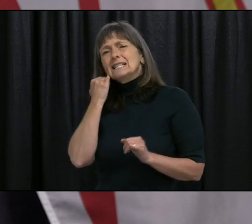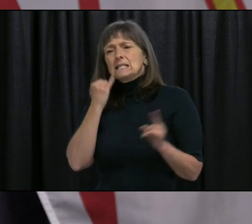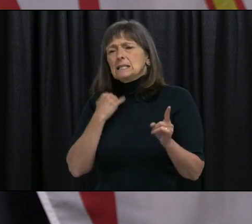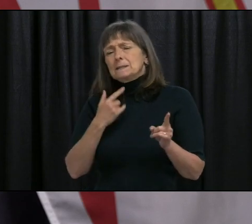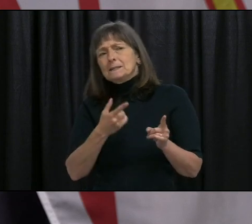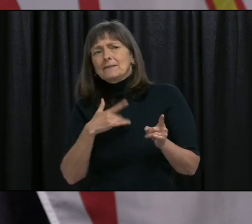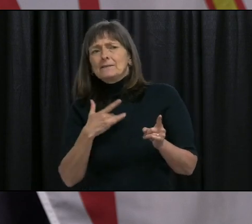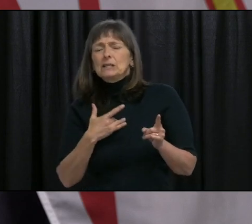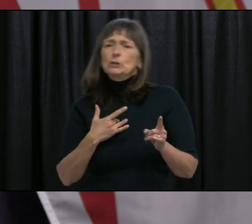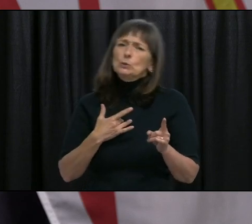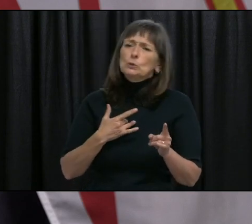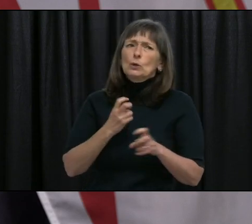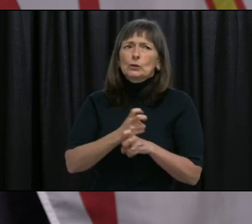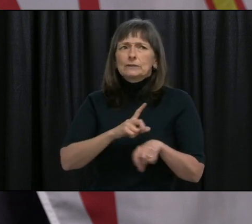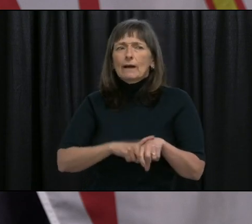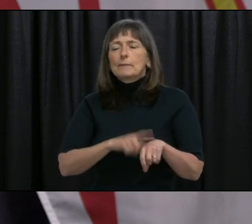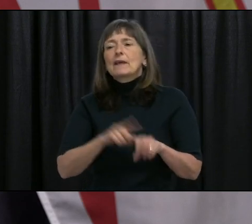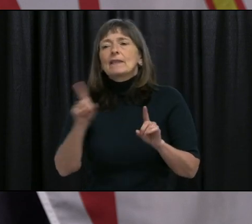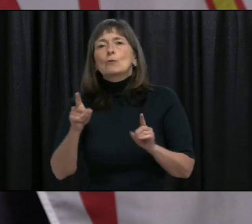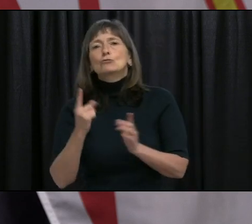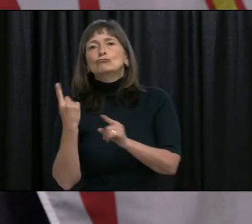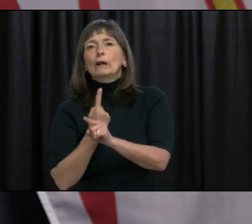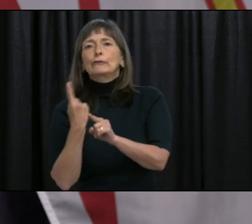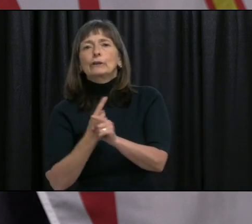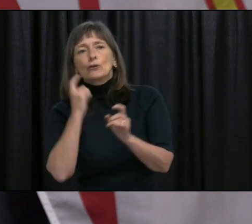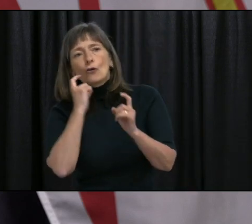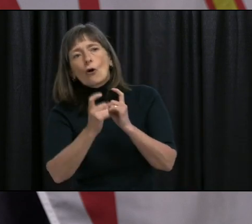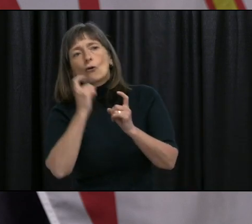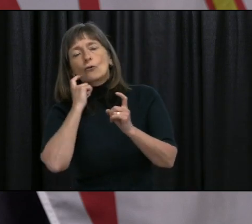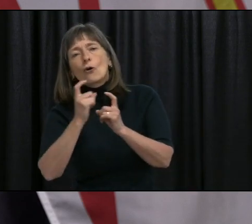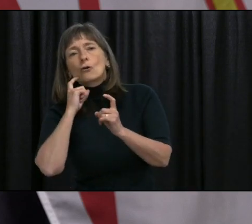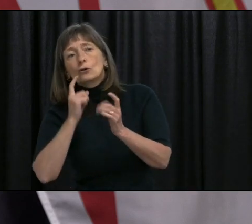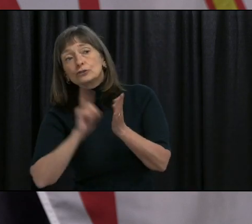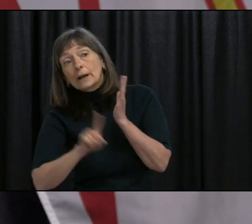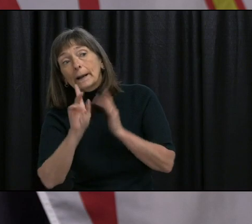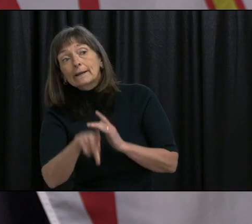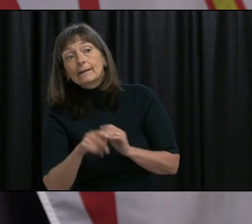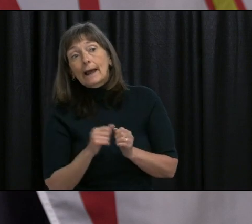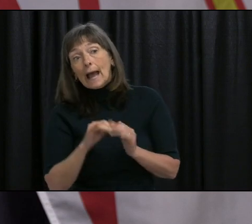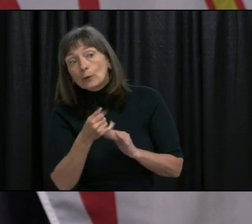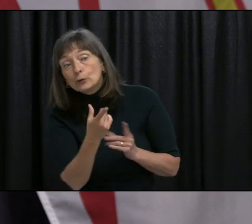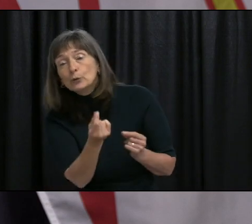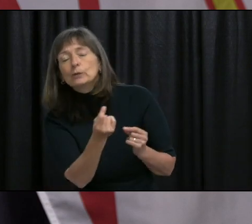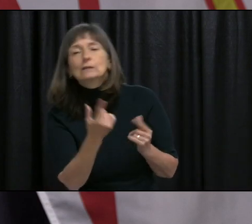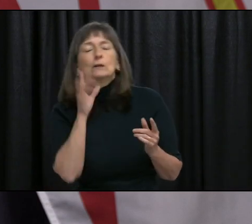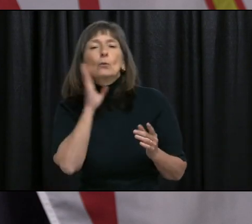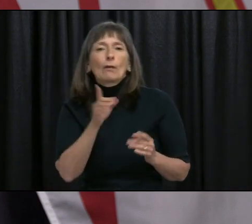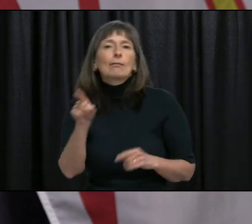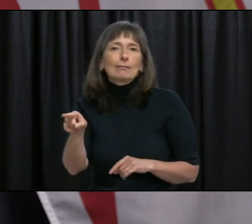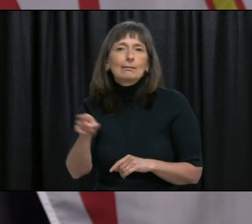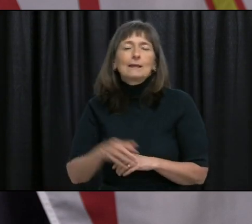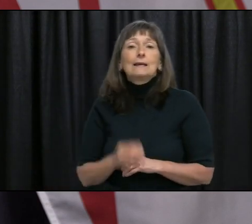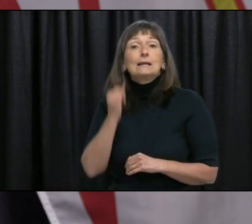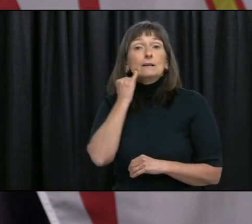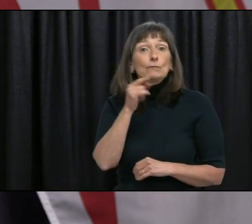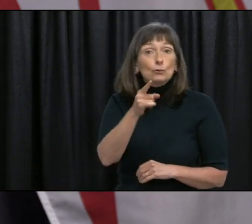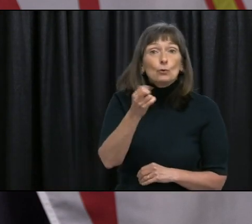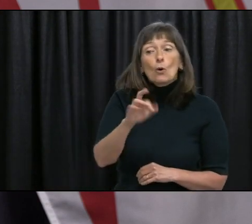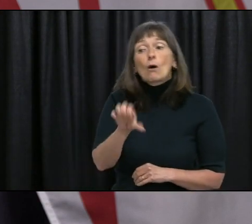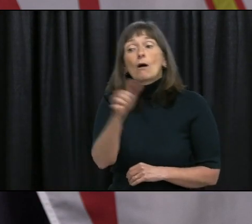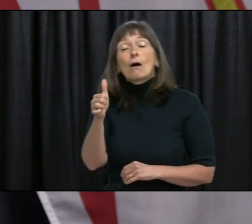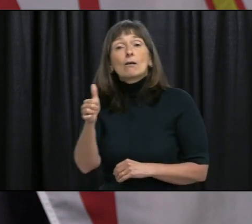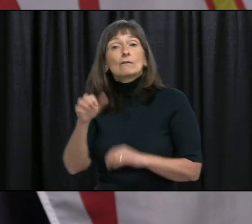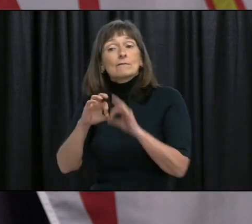local resources when appropriate. If you or a loved one is feeling isolated or alone due to COVID-19, you can contact